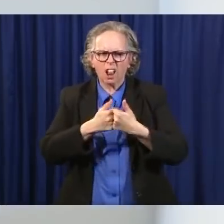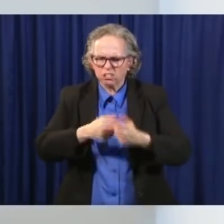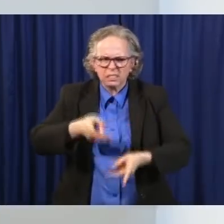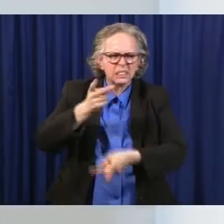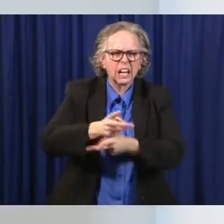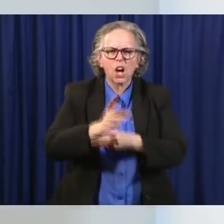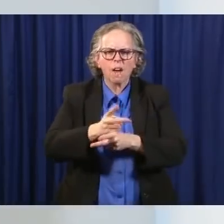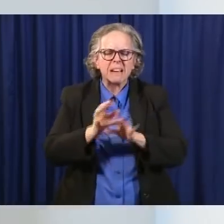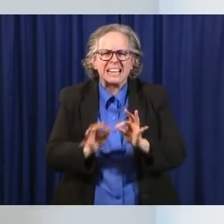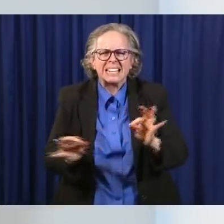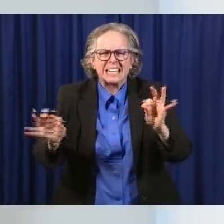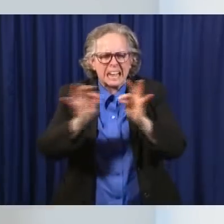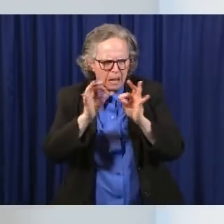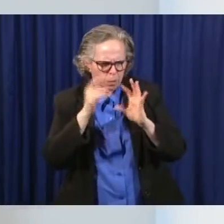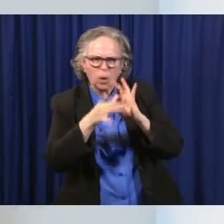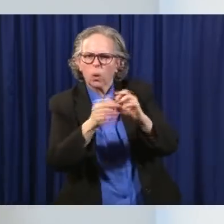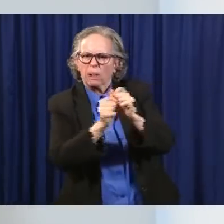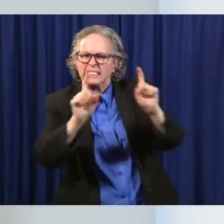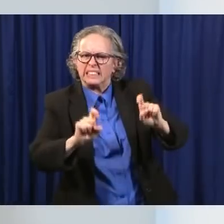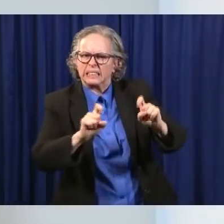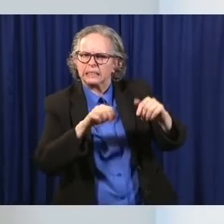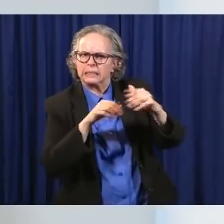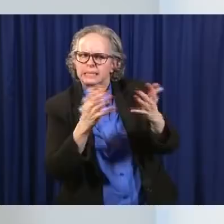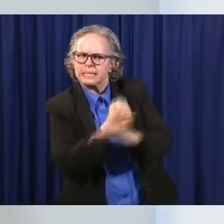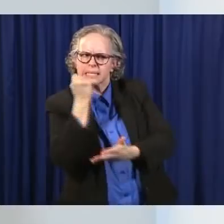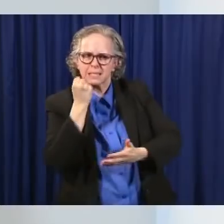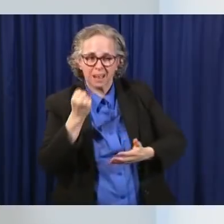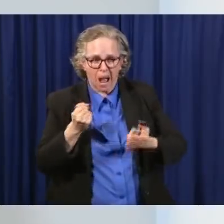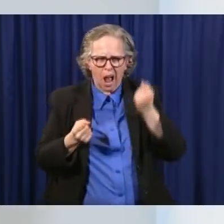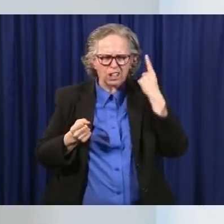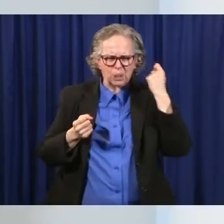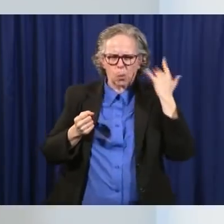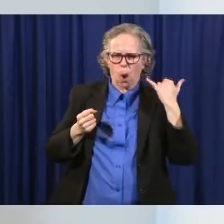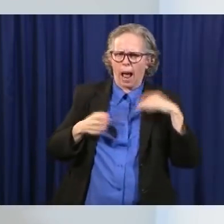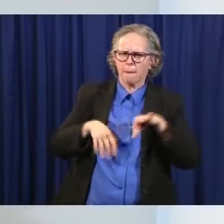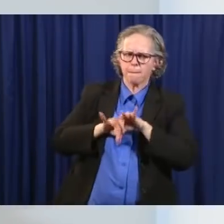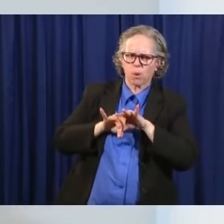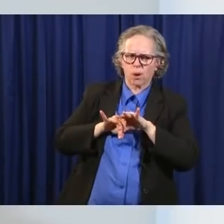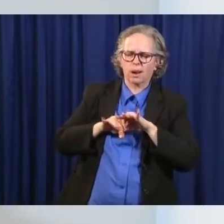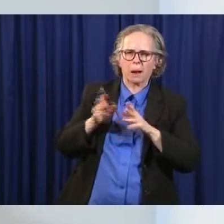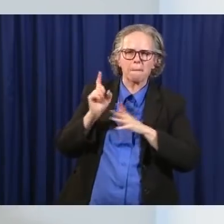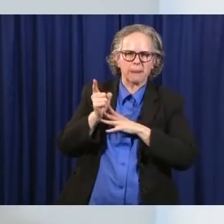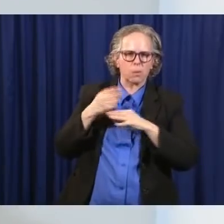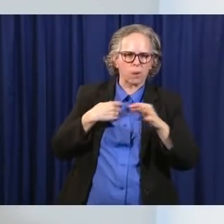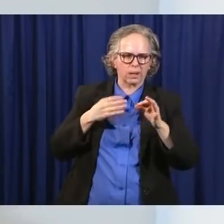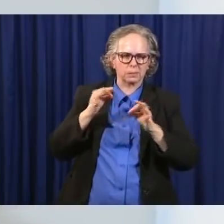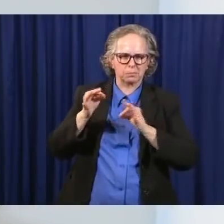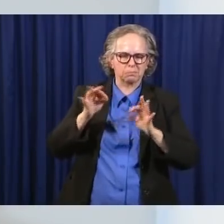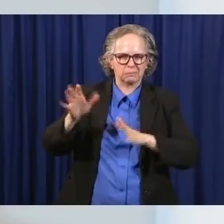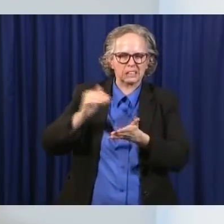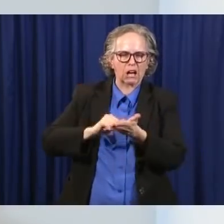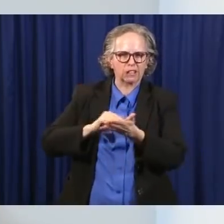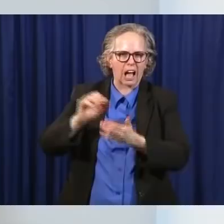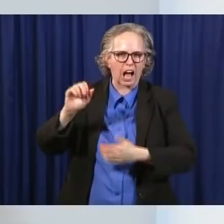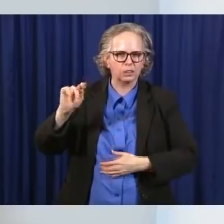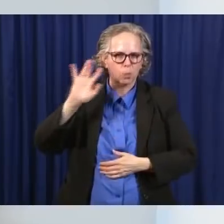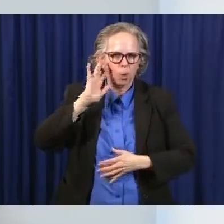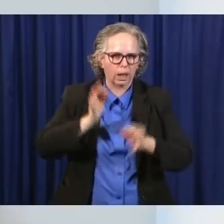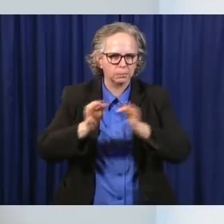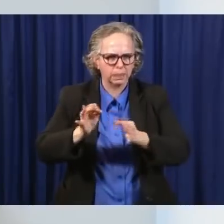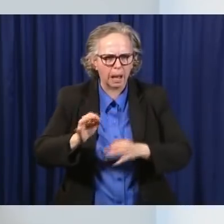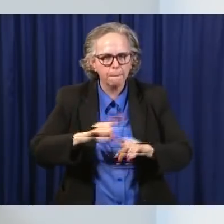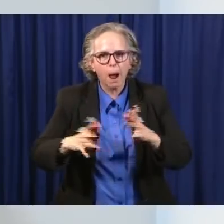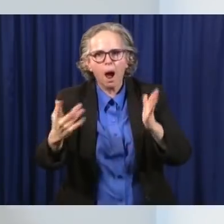why that's important when Dr. Acton talks with you more about that later. But that's just another example of businesses who are in the community spirit,